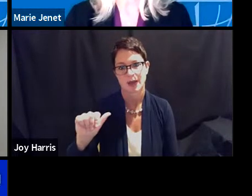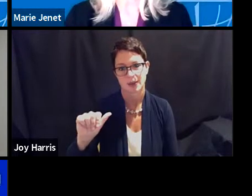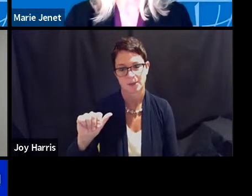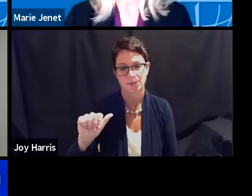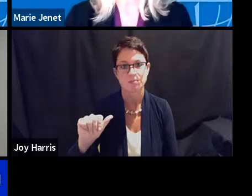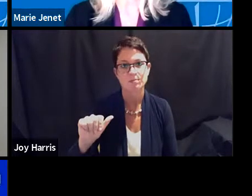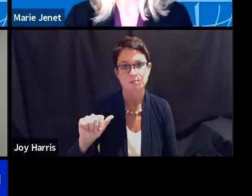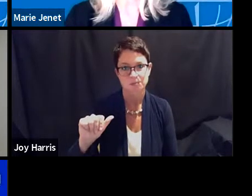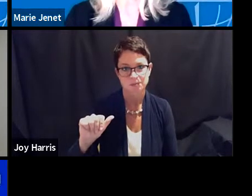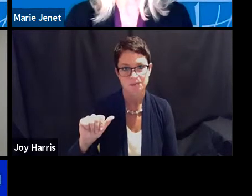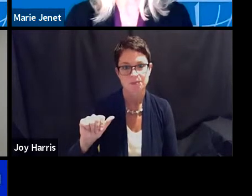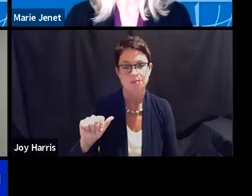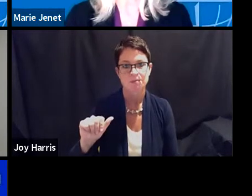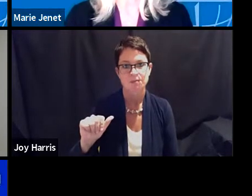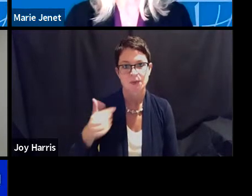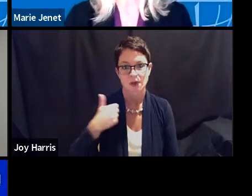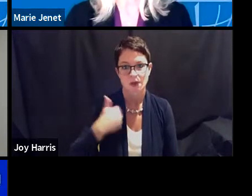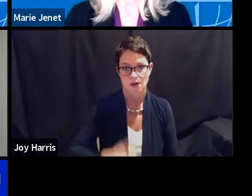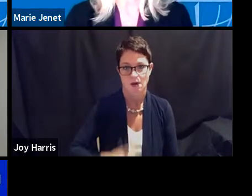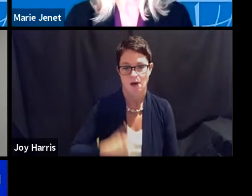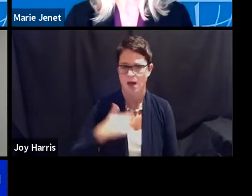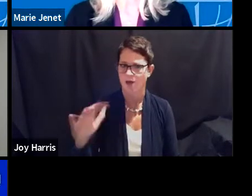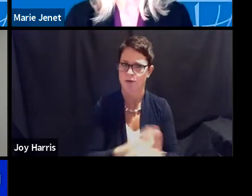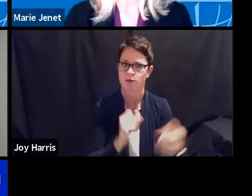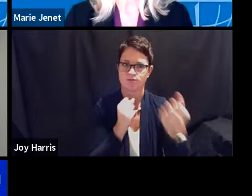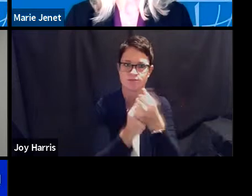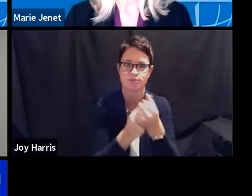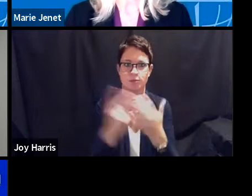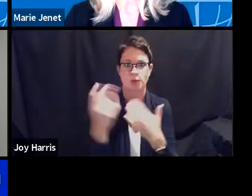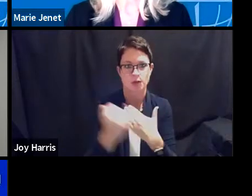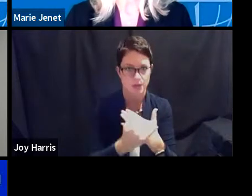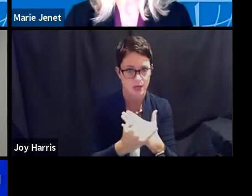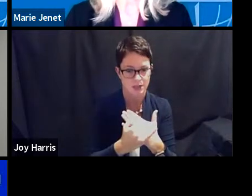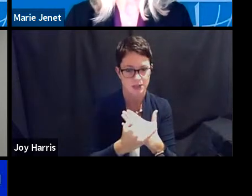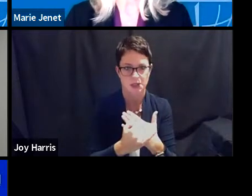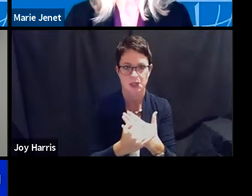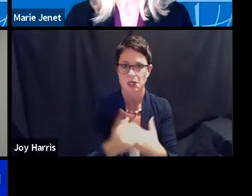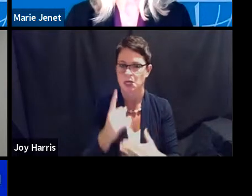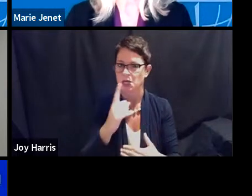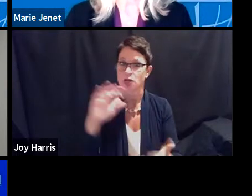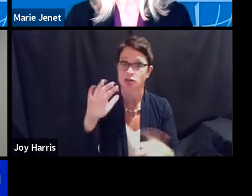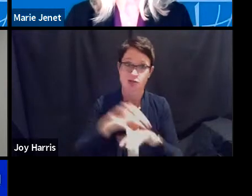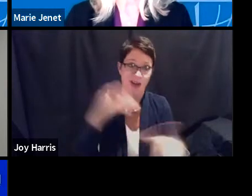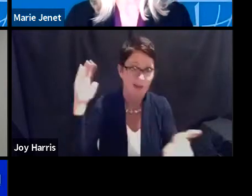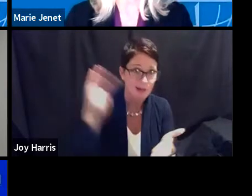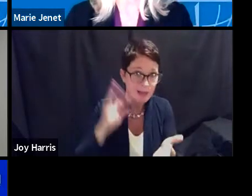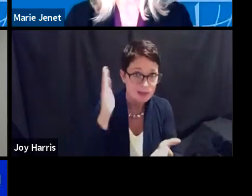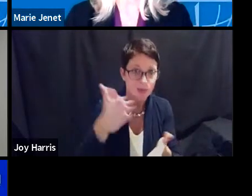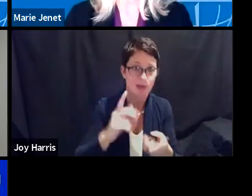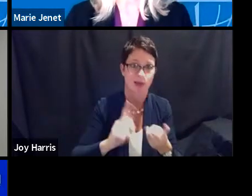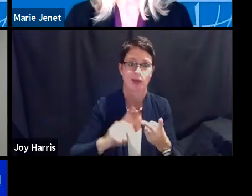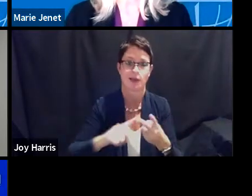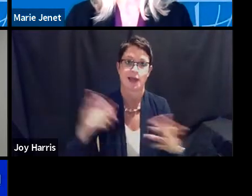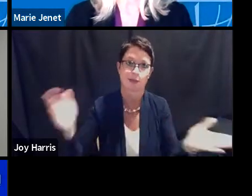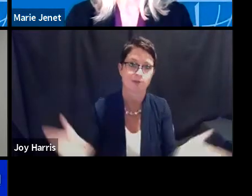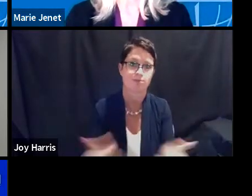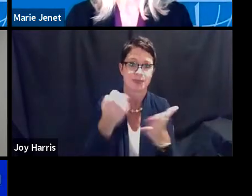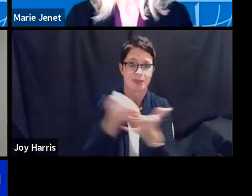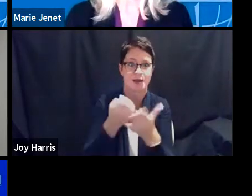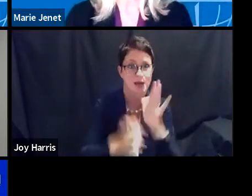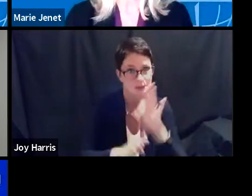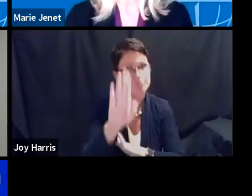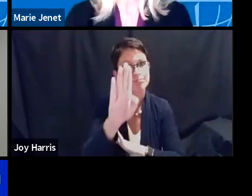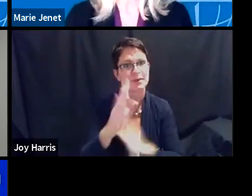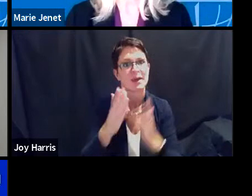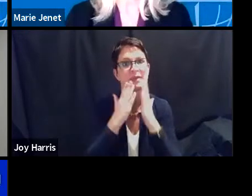MICHAEL BUA. I'm in full support of this project. I think it'll relieve traffic and will stimulate the economy.